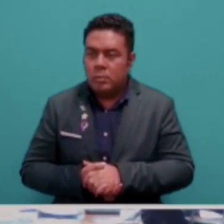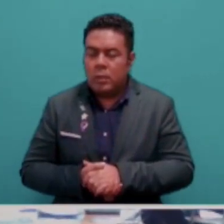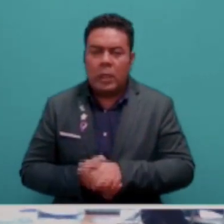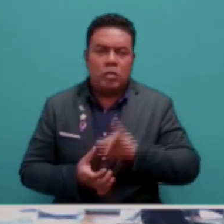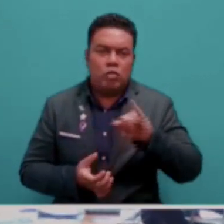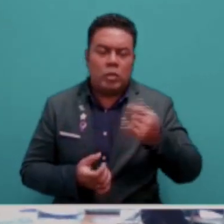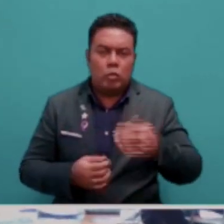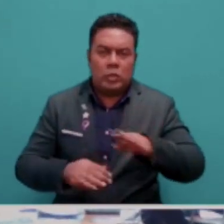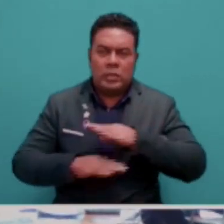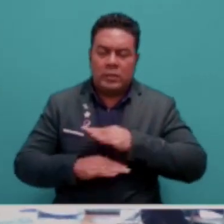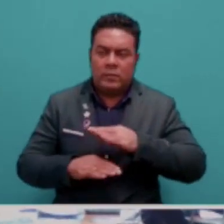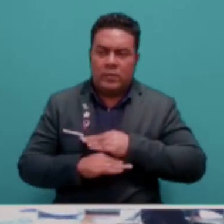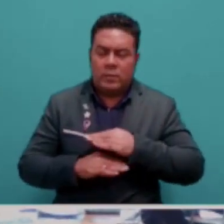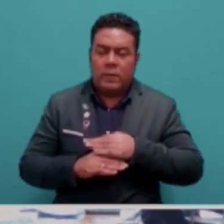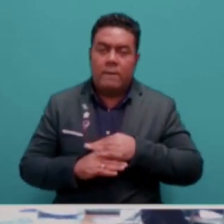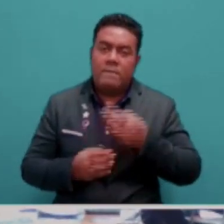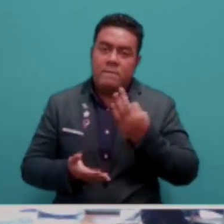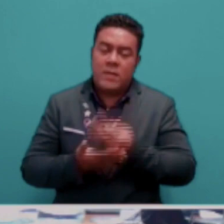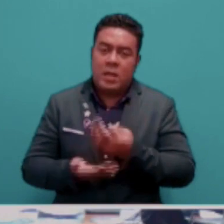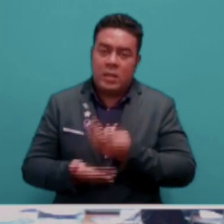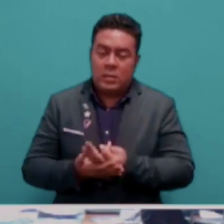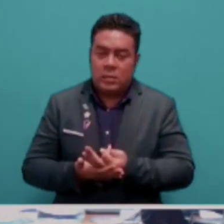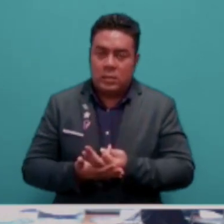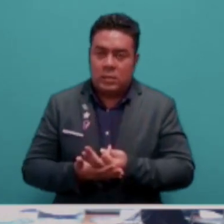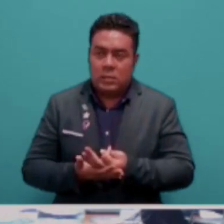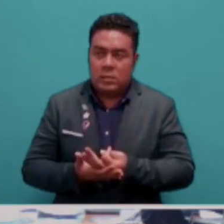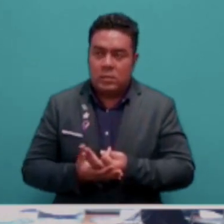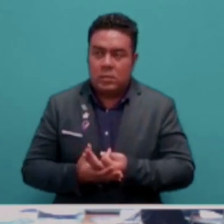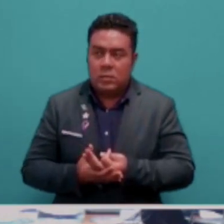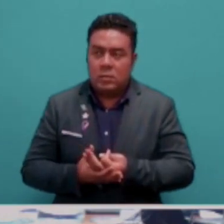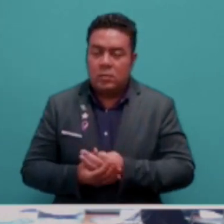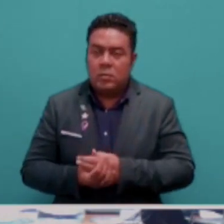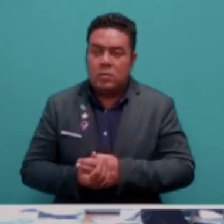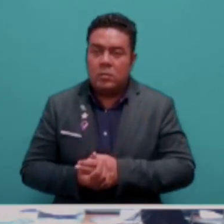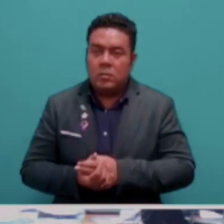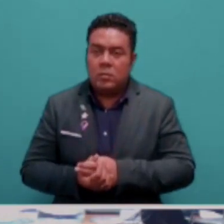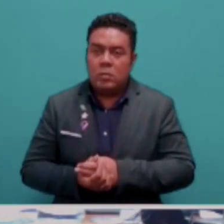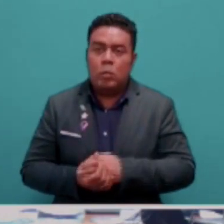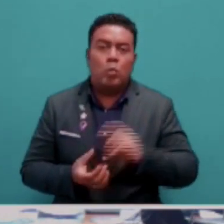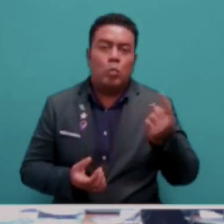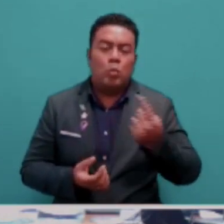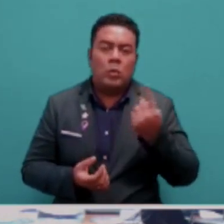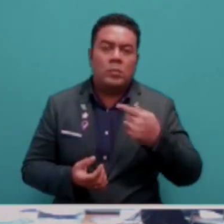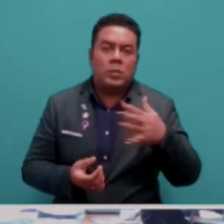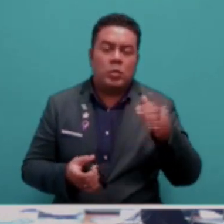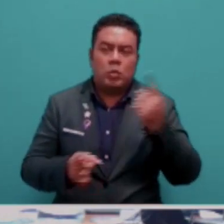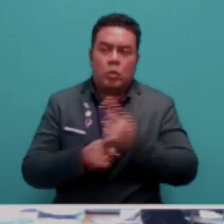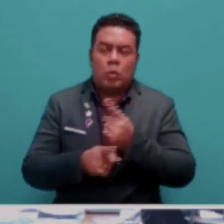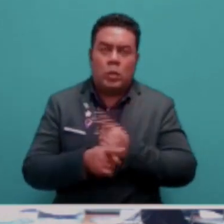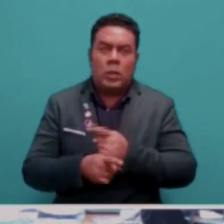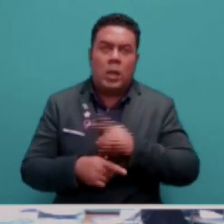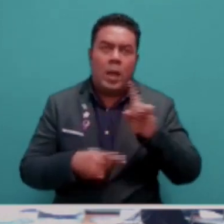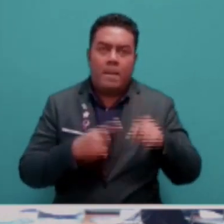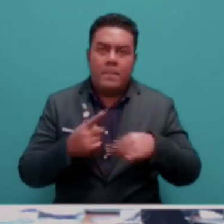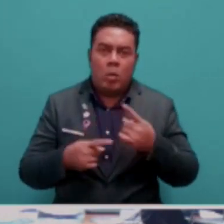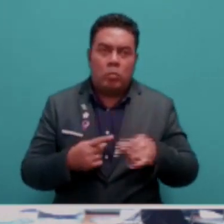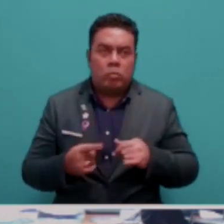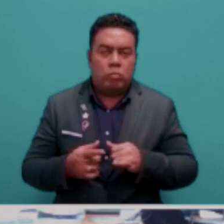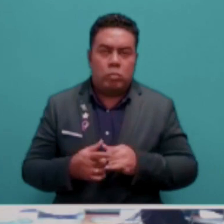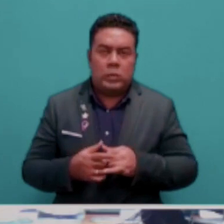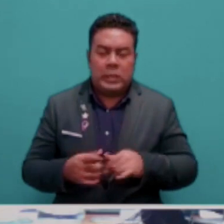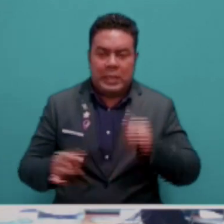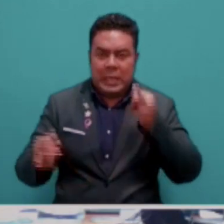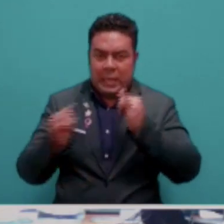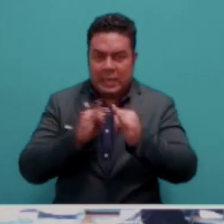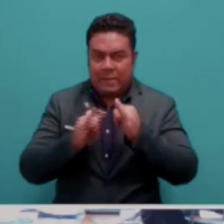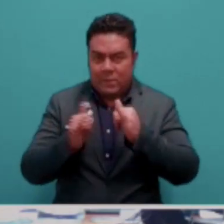satisfy the Minister for Finance, who has been talking about this in the